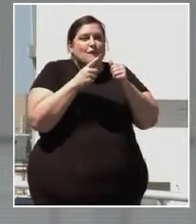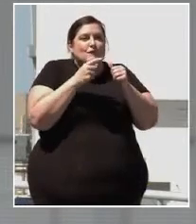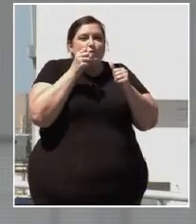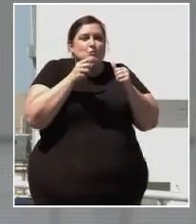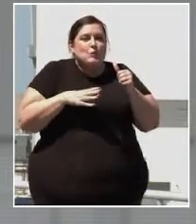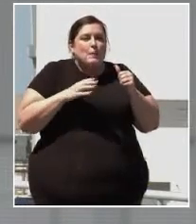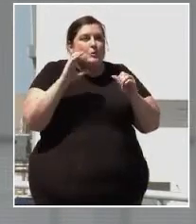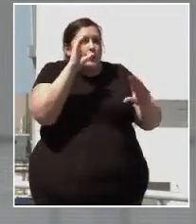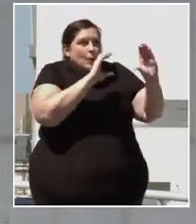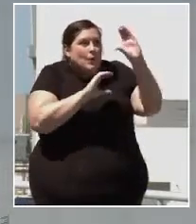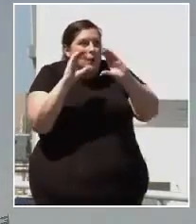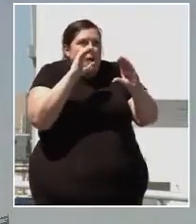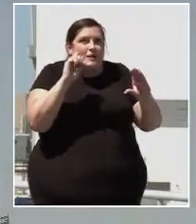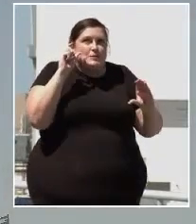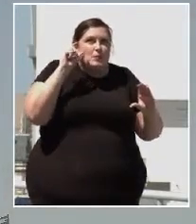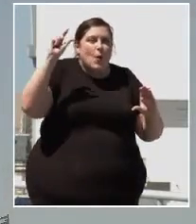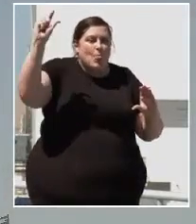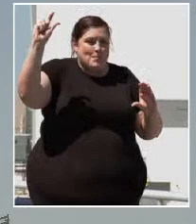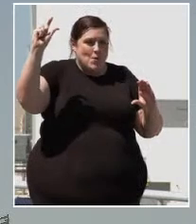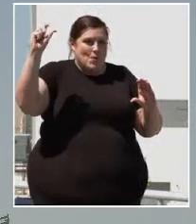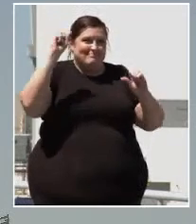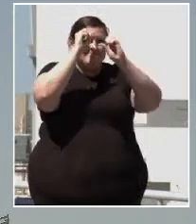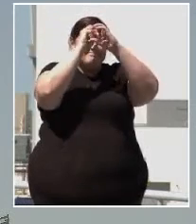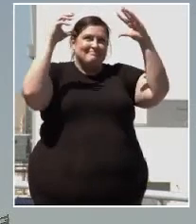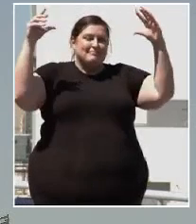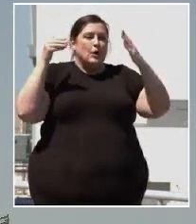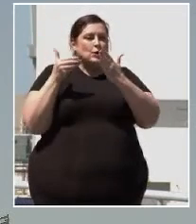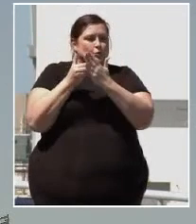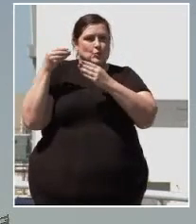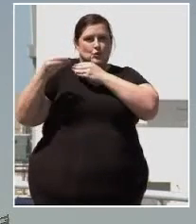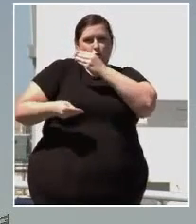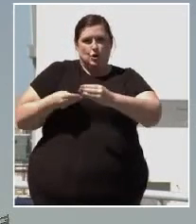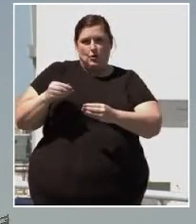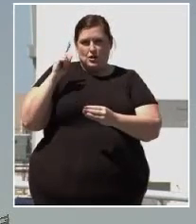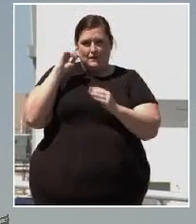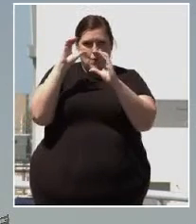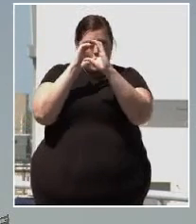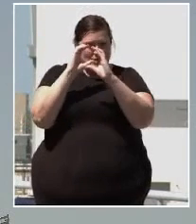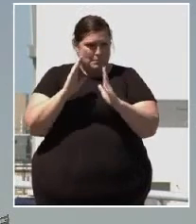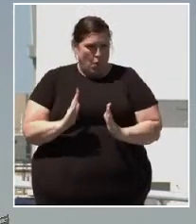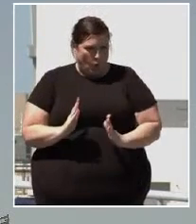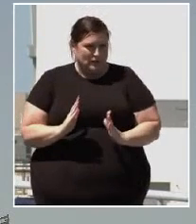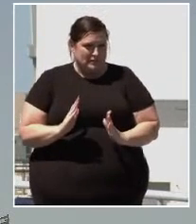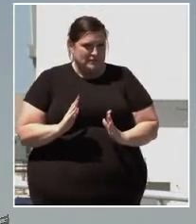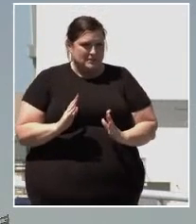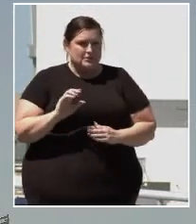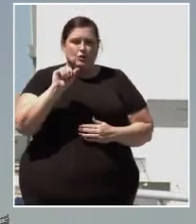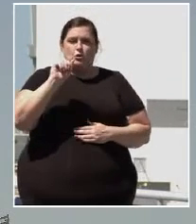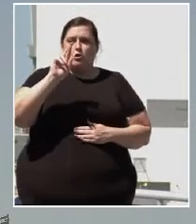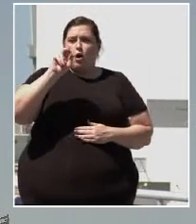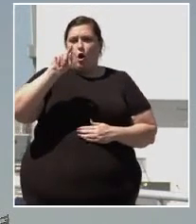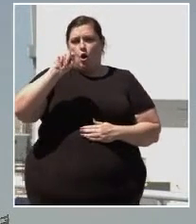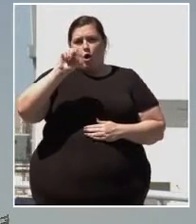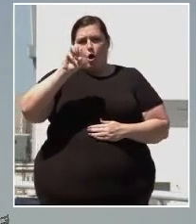moon this is a new generation of explorers the emous